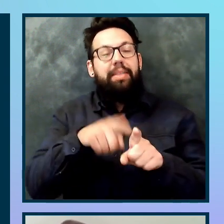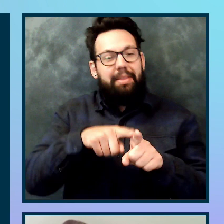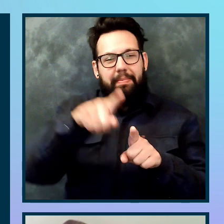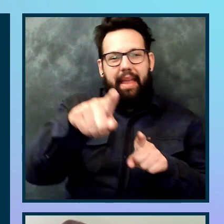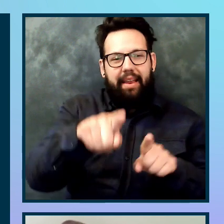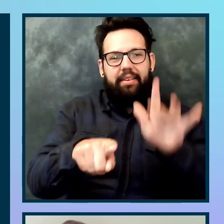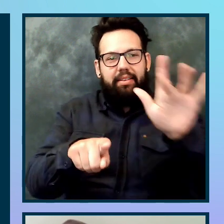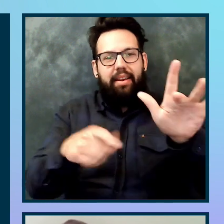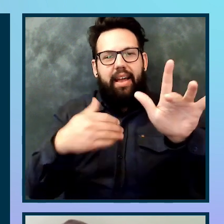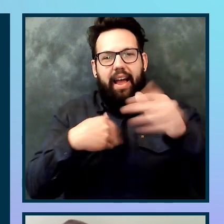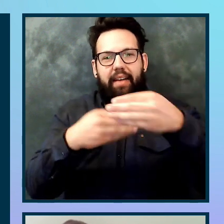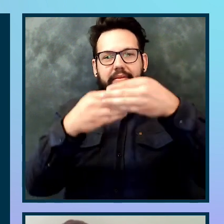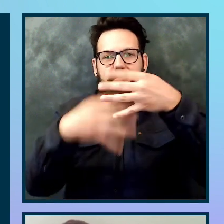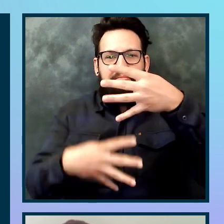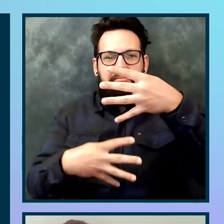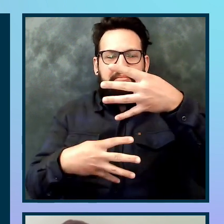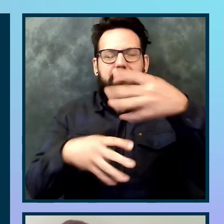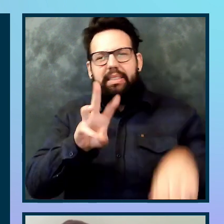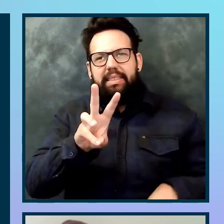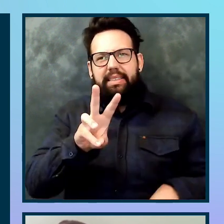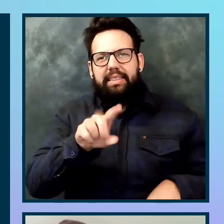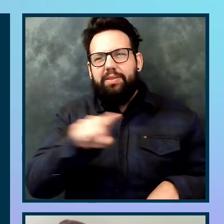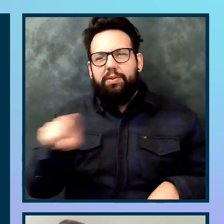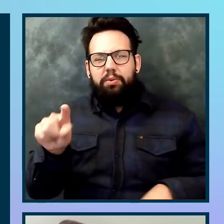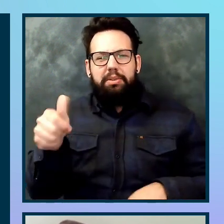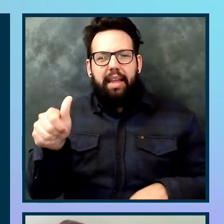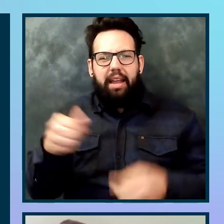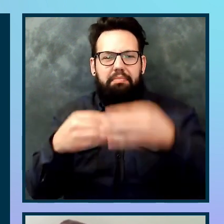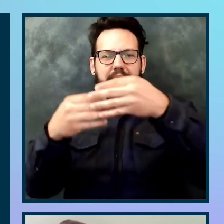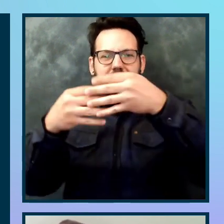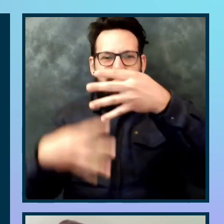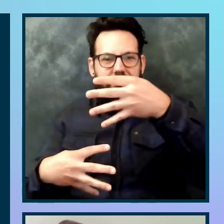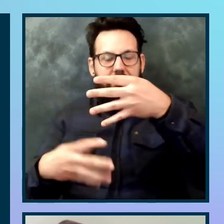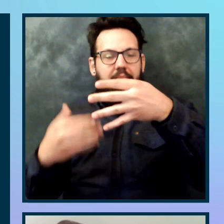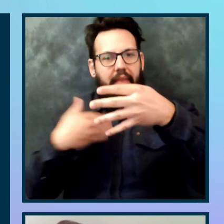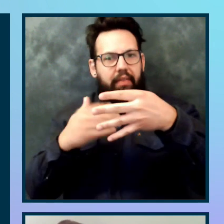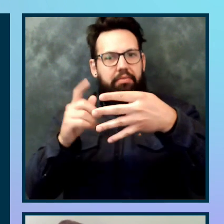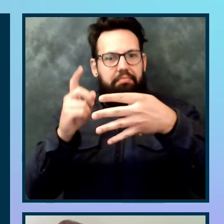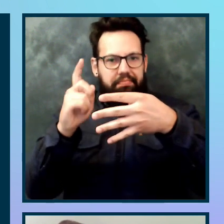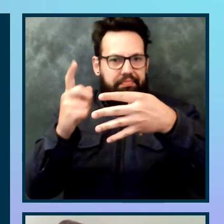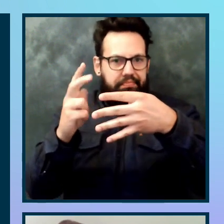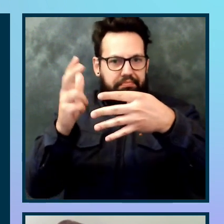7, actually about 10, and they're displayed in line, and they all have different